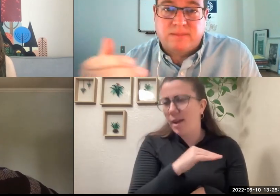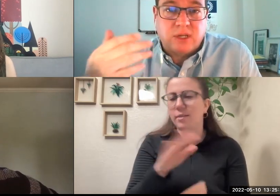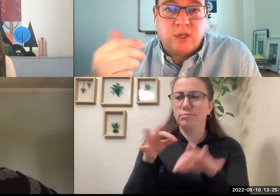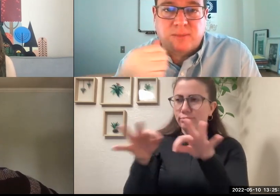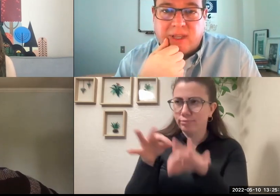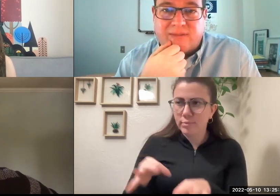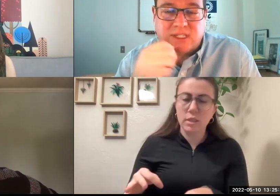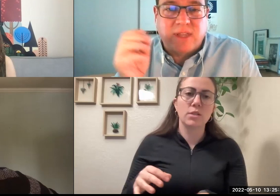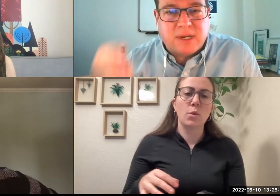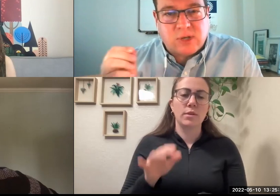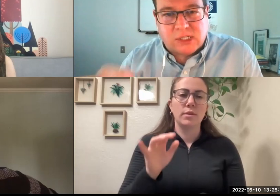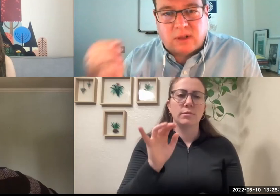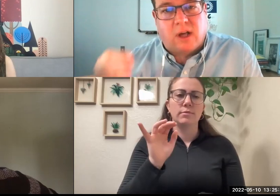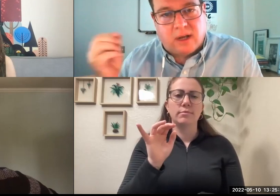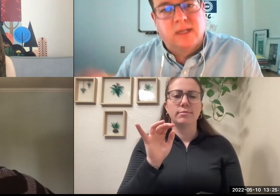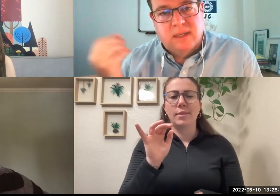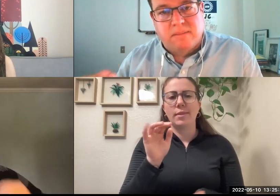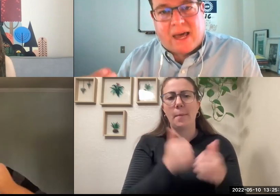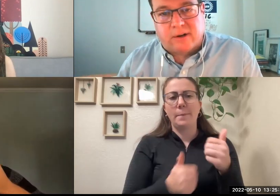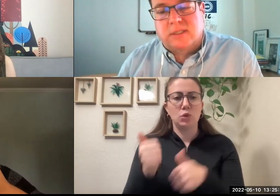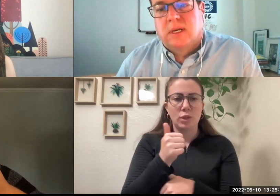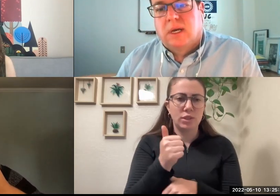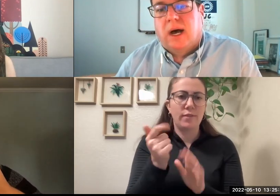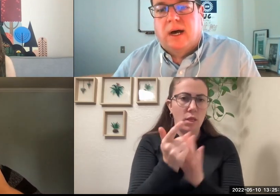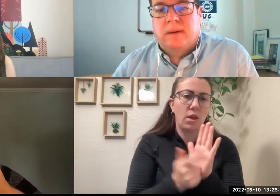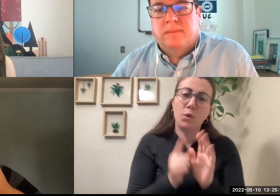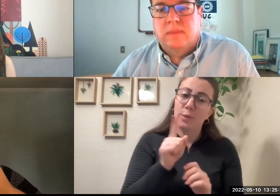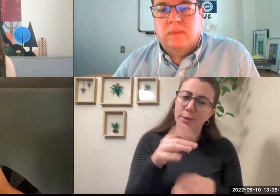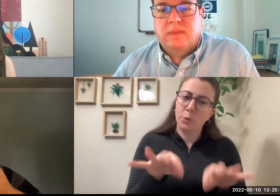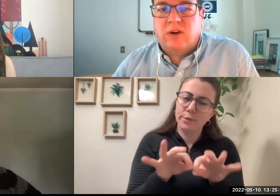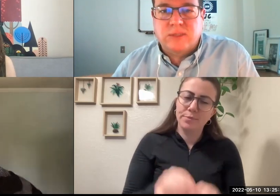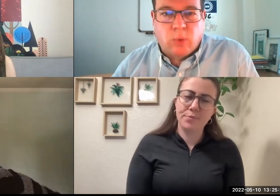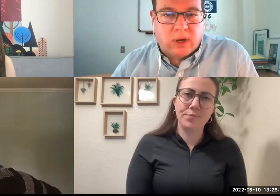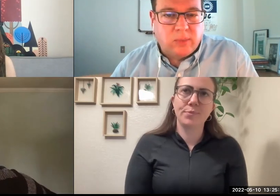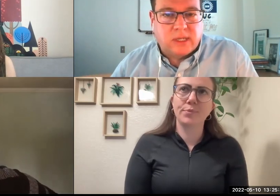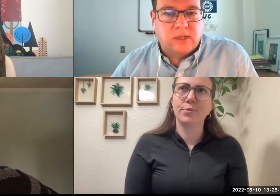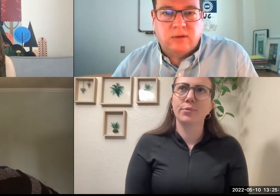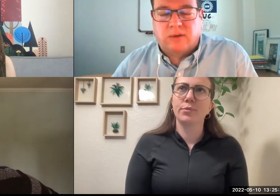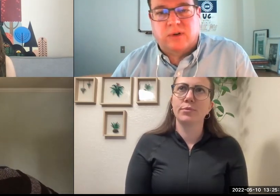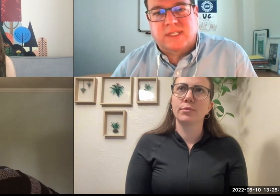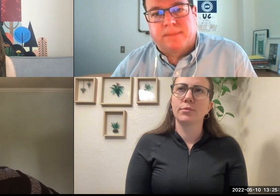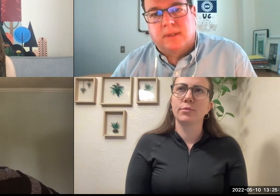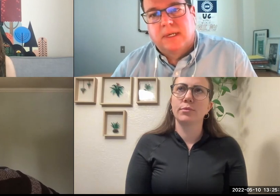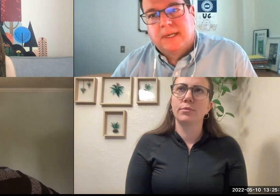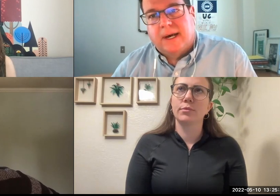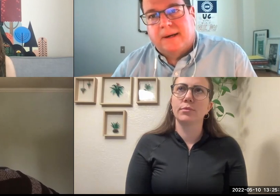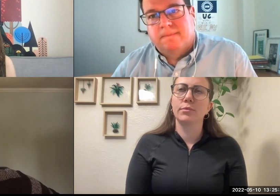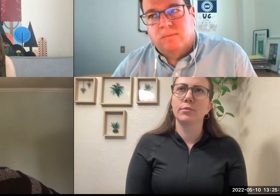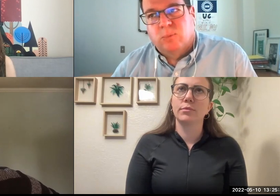that was a huge part of the difference. So the administration of the law matters. There is more that we could do. So for